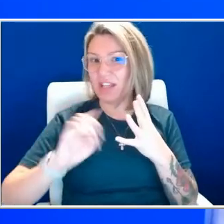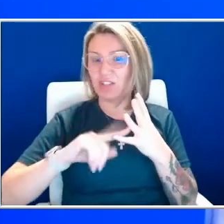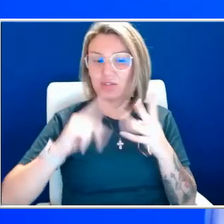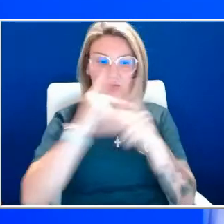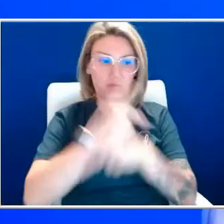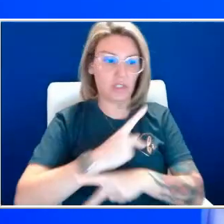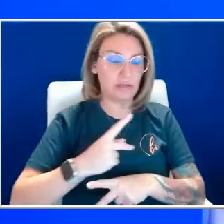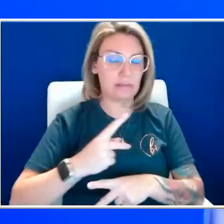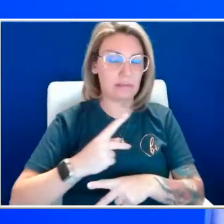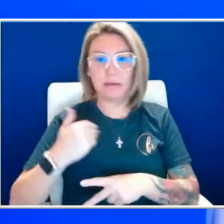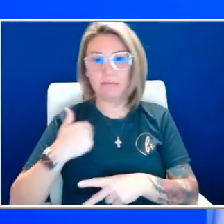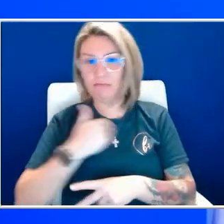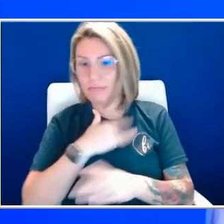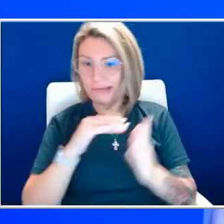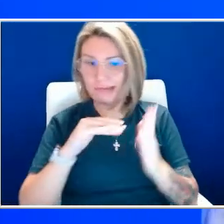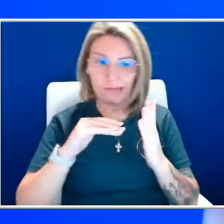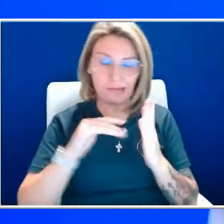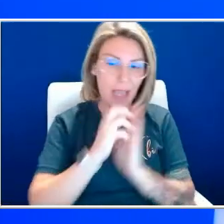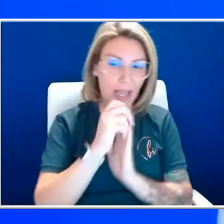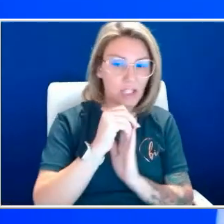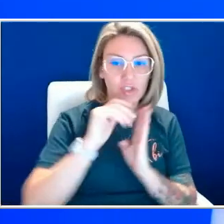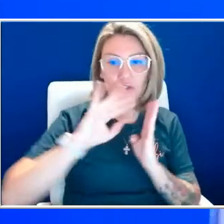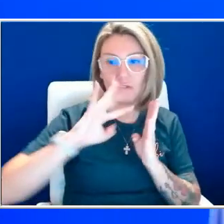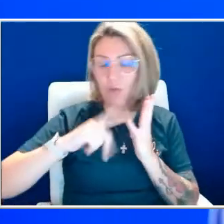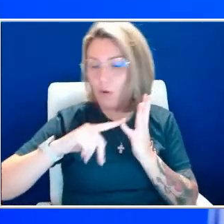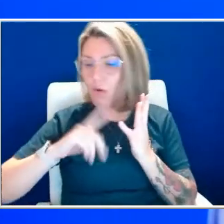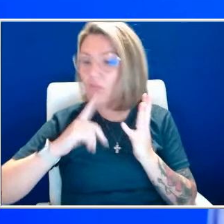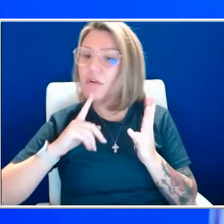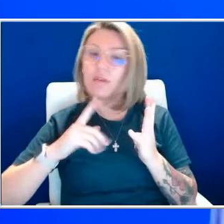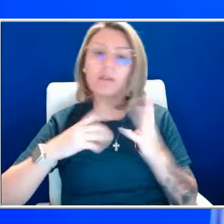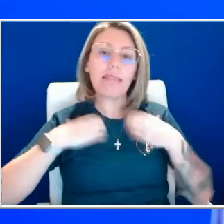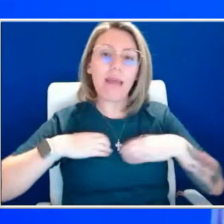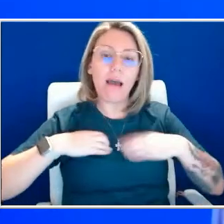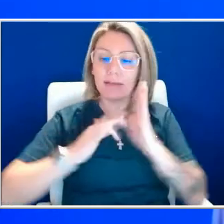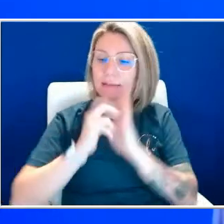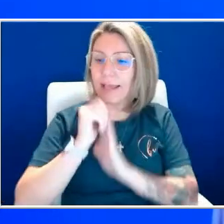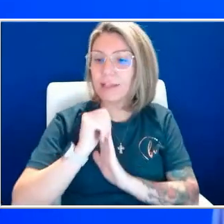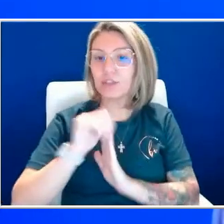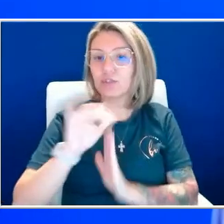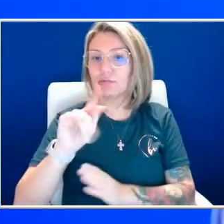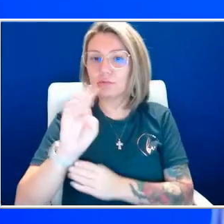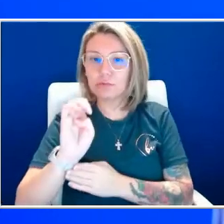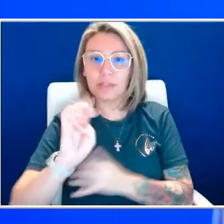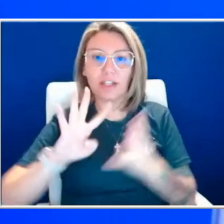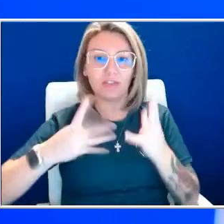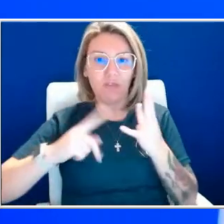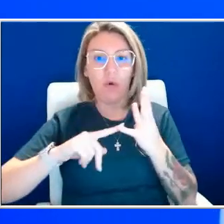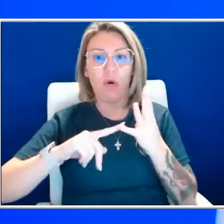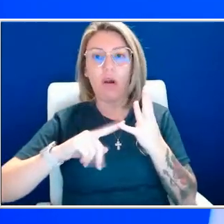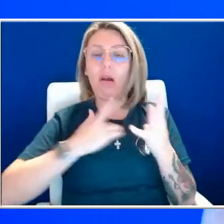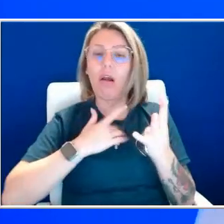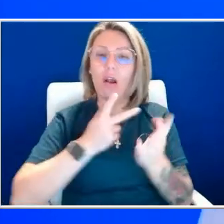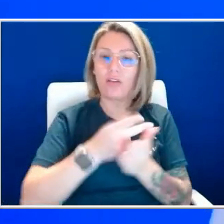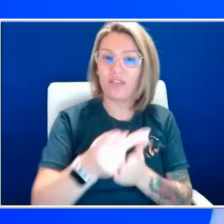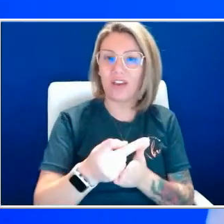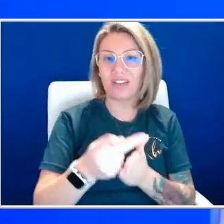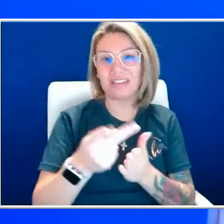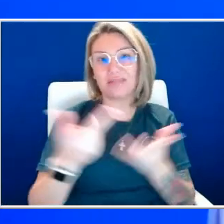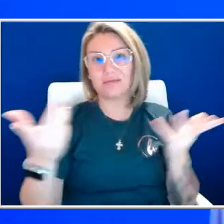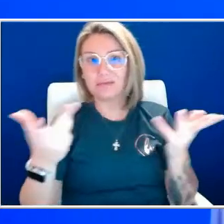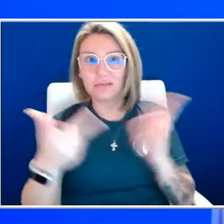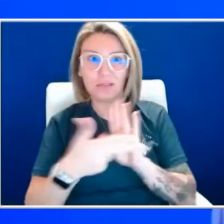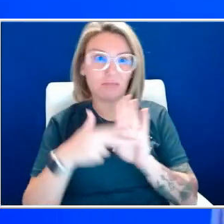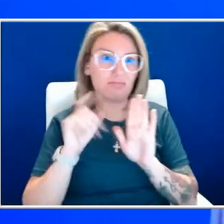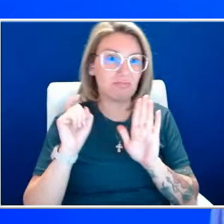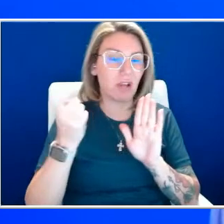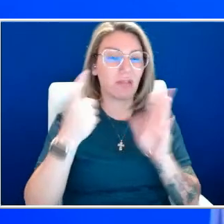than stage 4 lung cancer if you truly are stage 4 heart failure. So prognosis, if you look at the data,